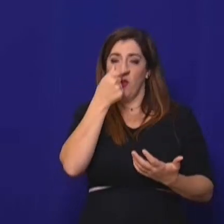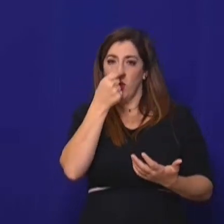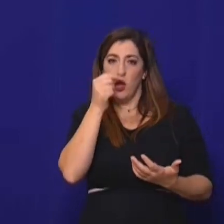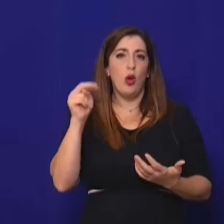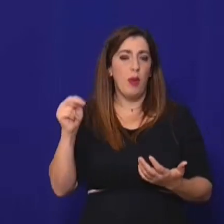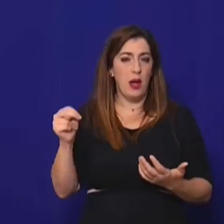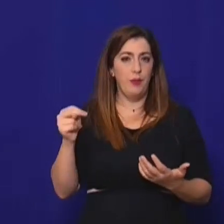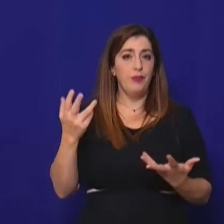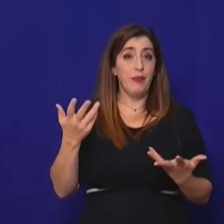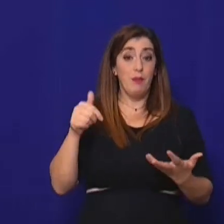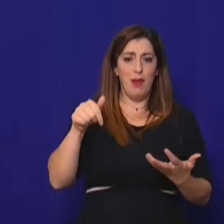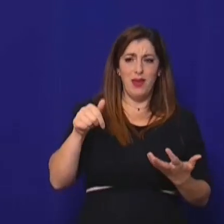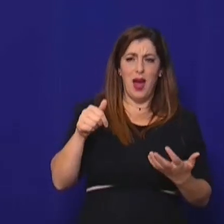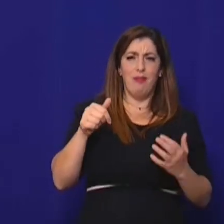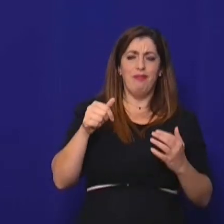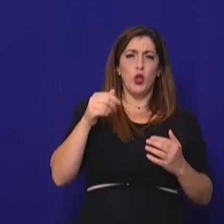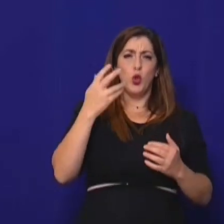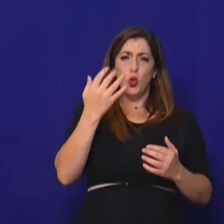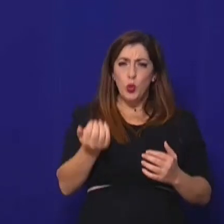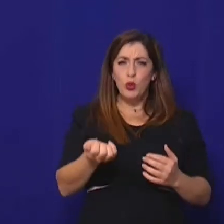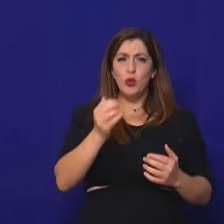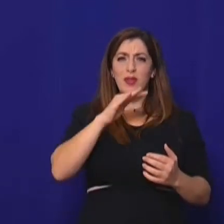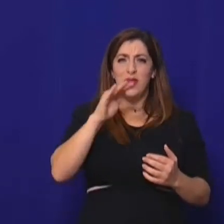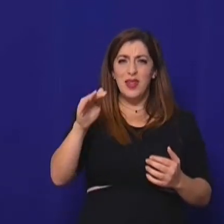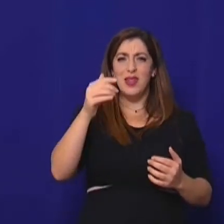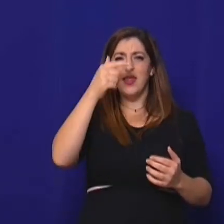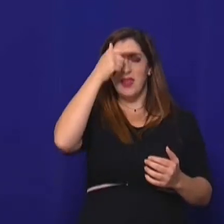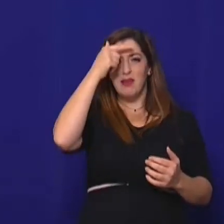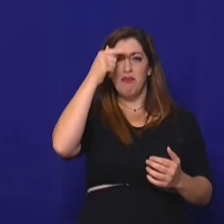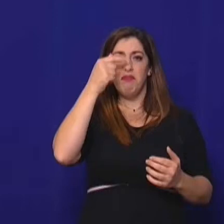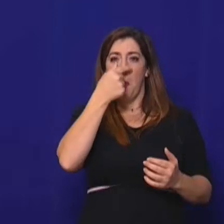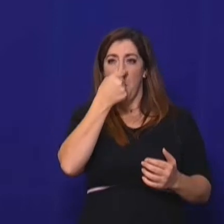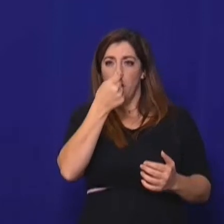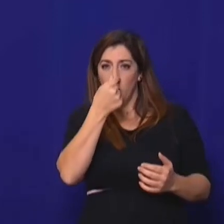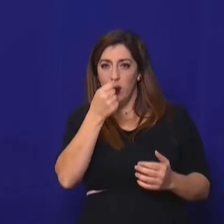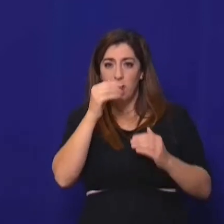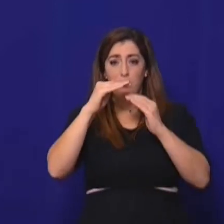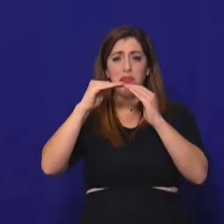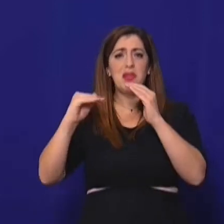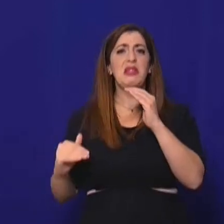li l-maġġor parti tal-pubbliku qegħdin isegwu l-miżuri ta'